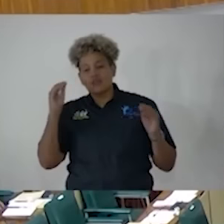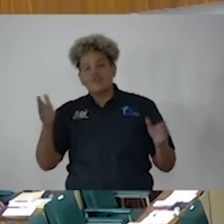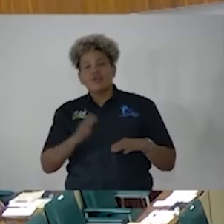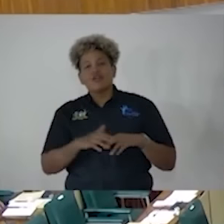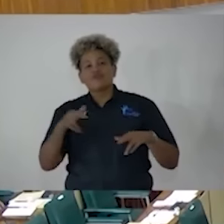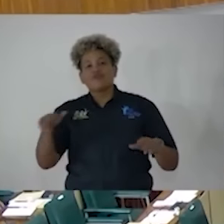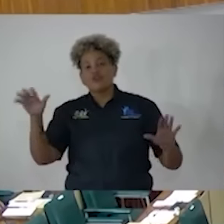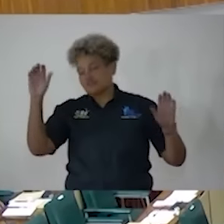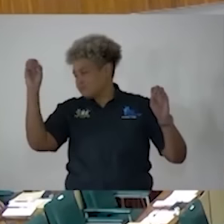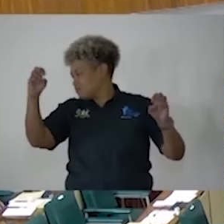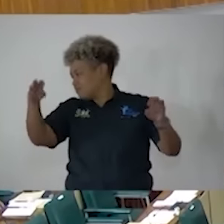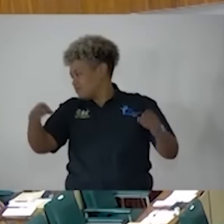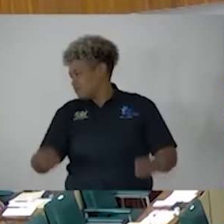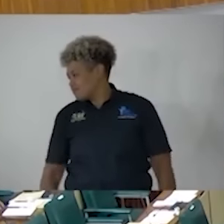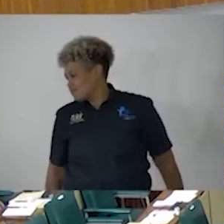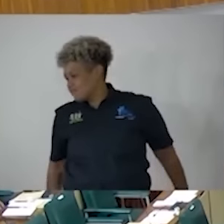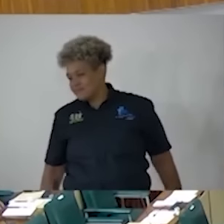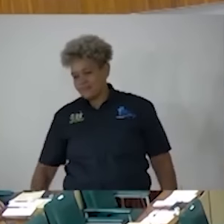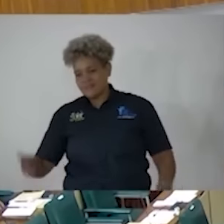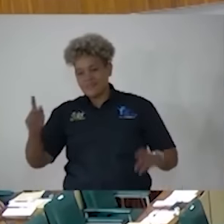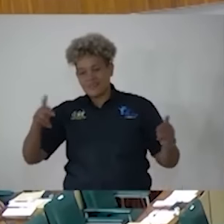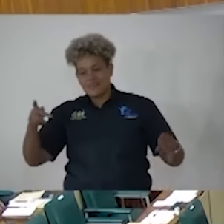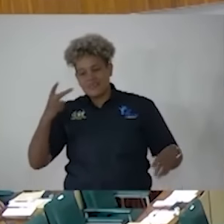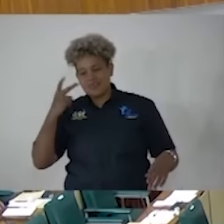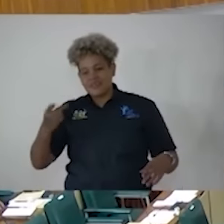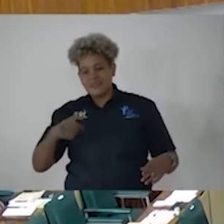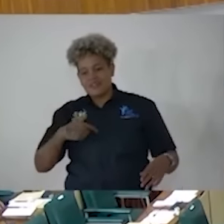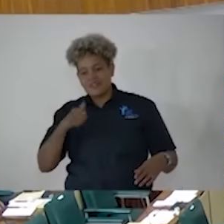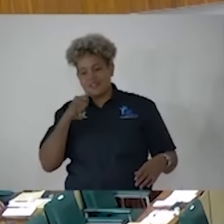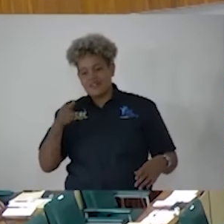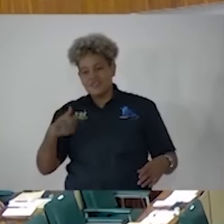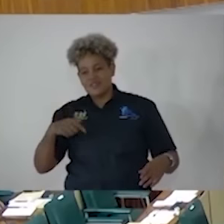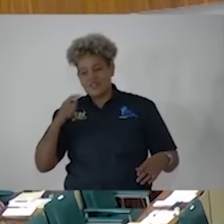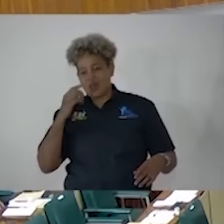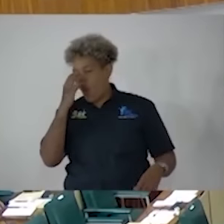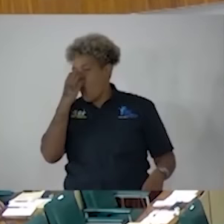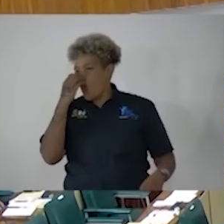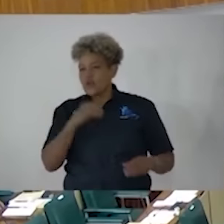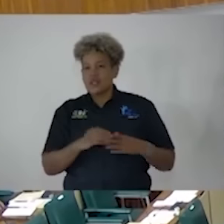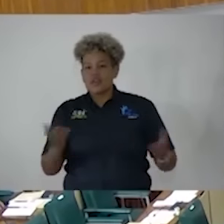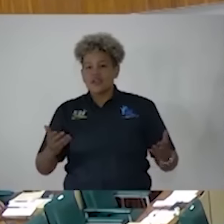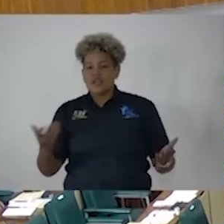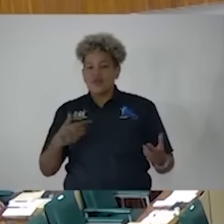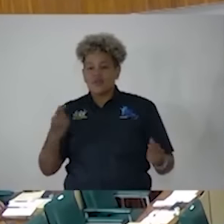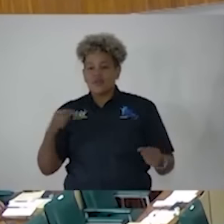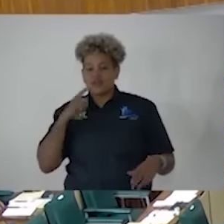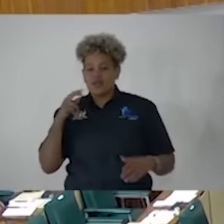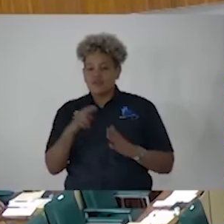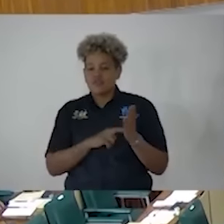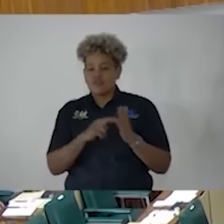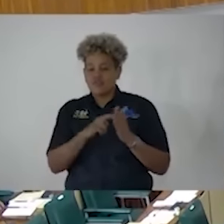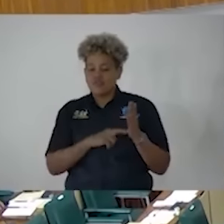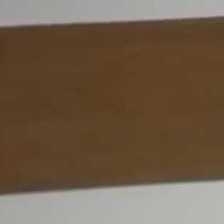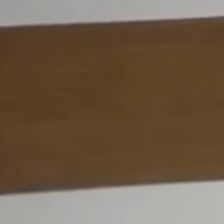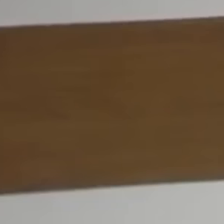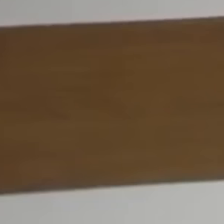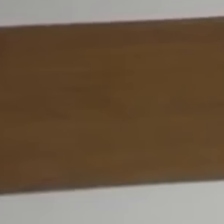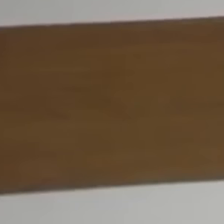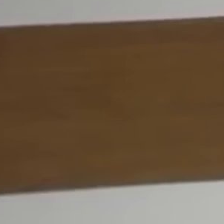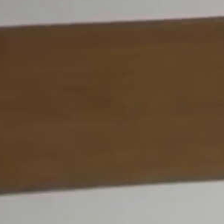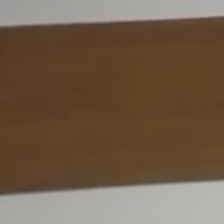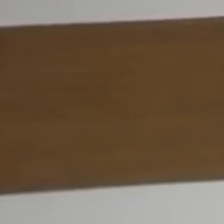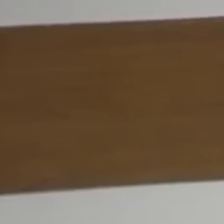commitment to highlight also a few of the plans going forward. During my ministerial visits to both